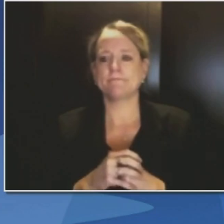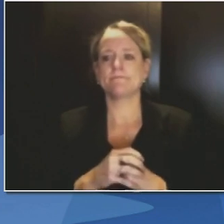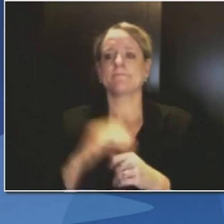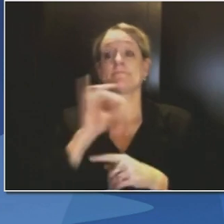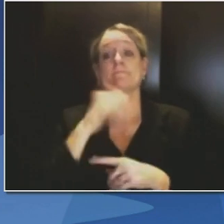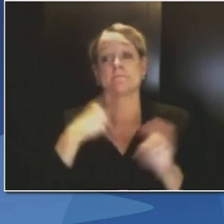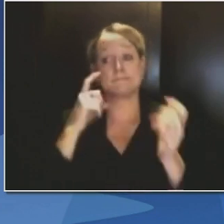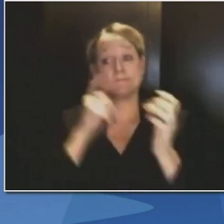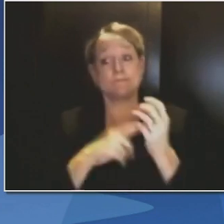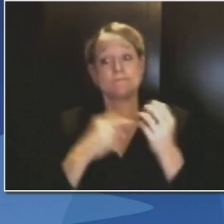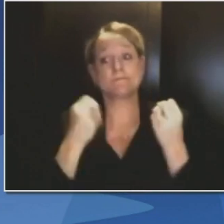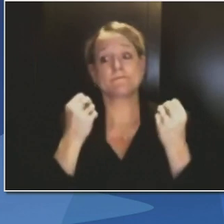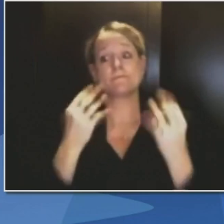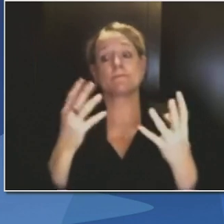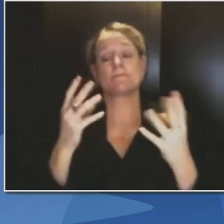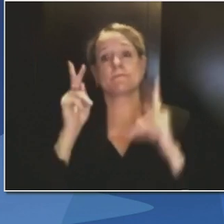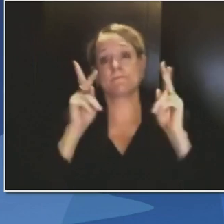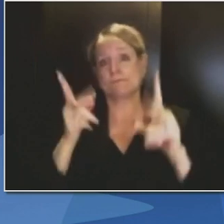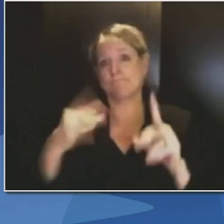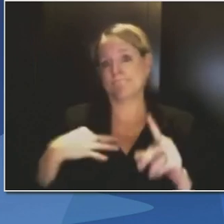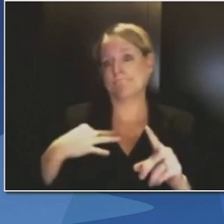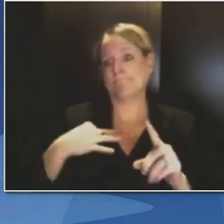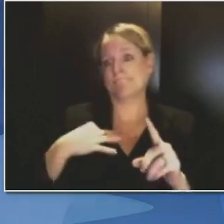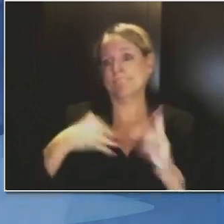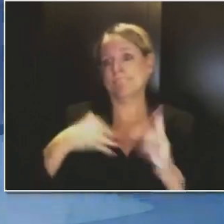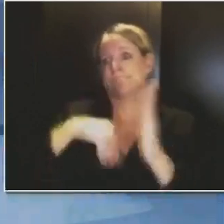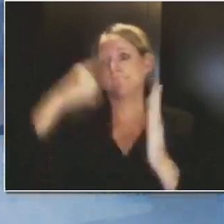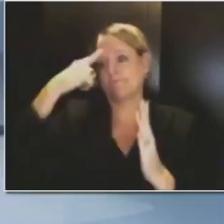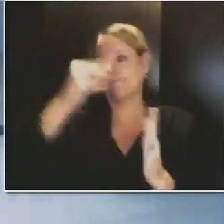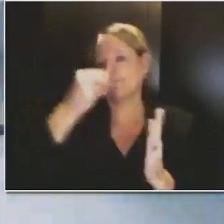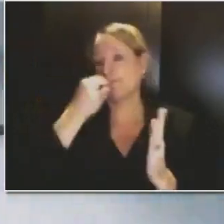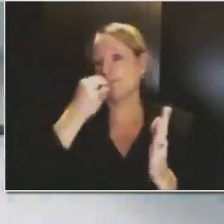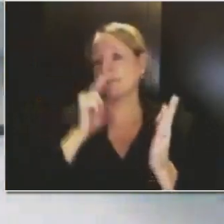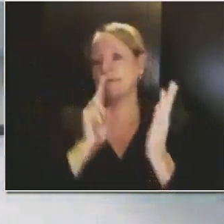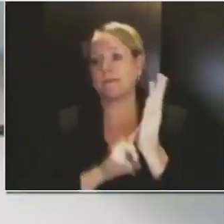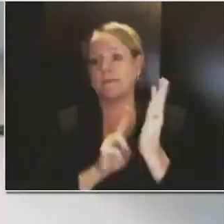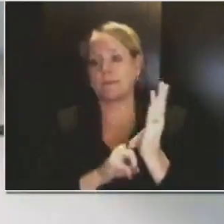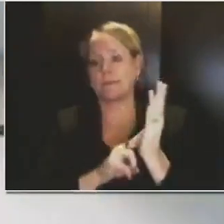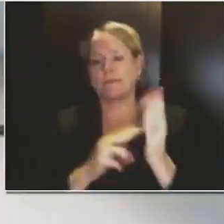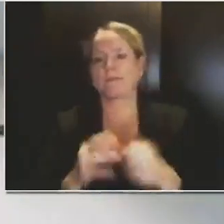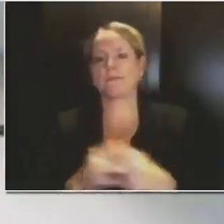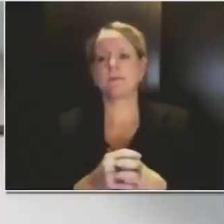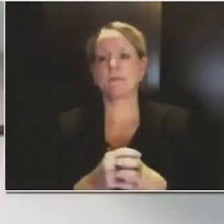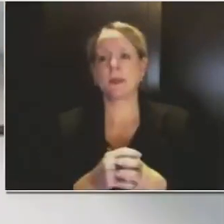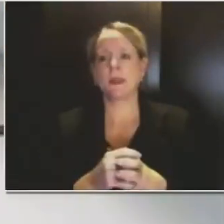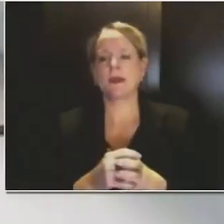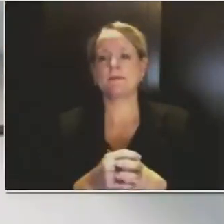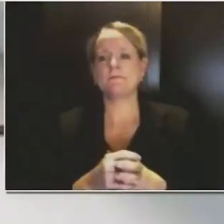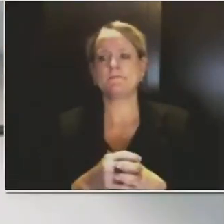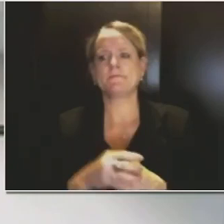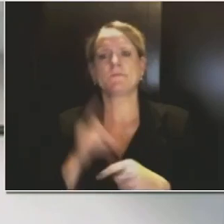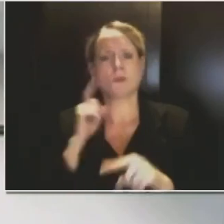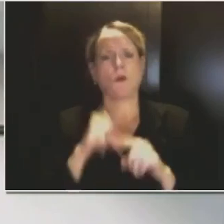unemployment support changed. So there are many ways we're supporting people with food